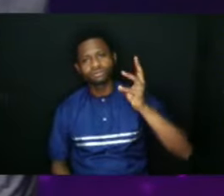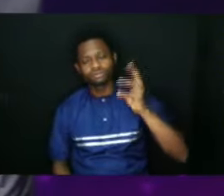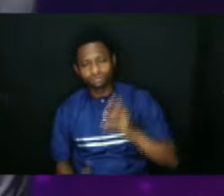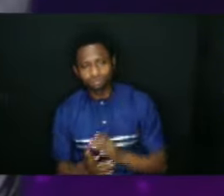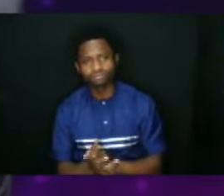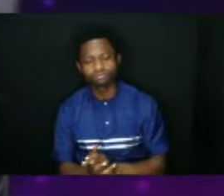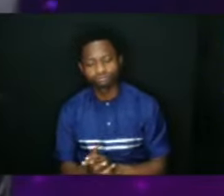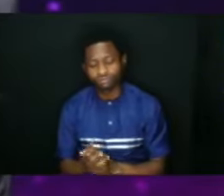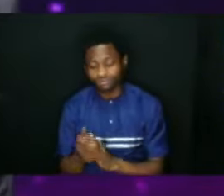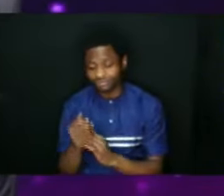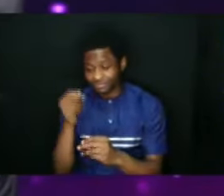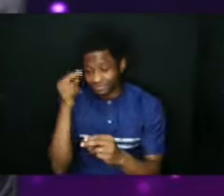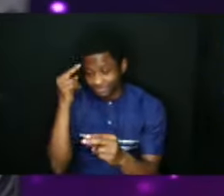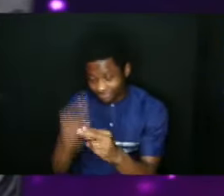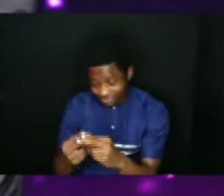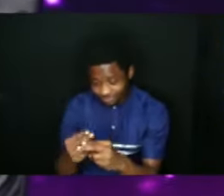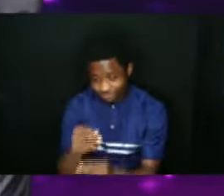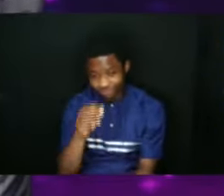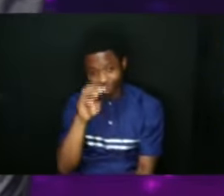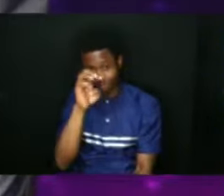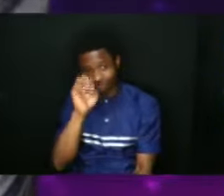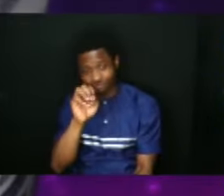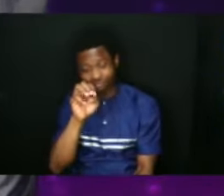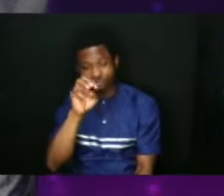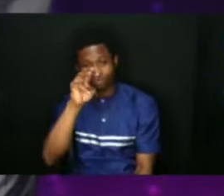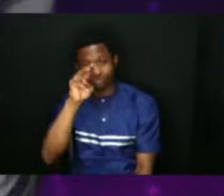is called emerald.